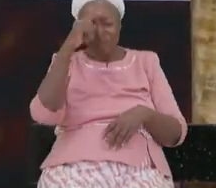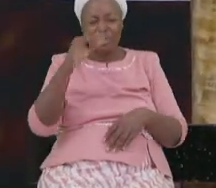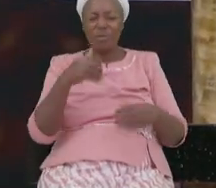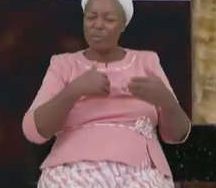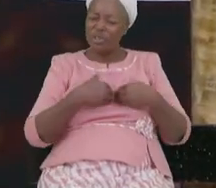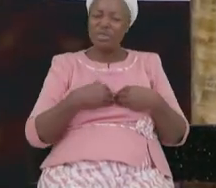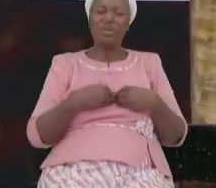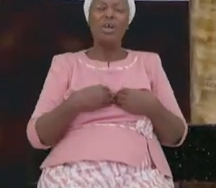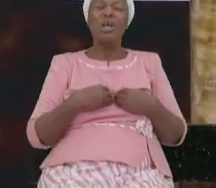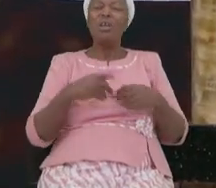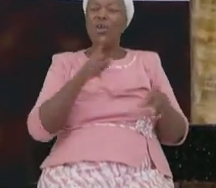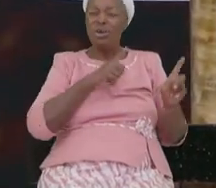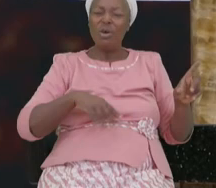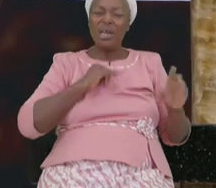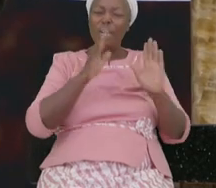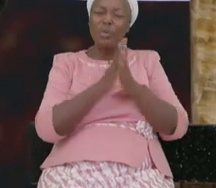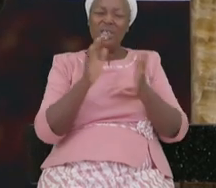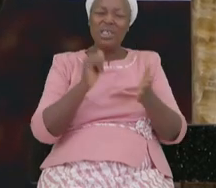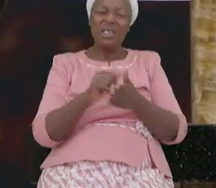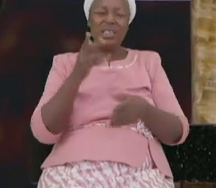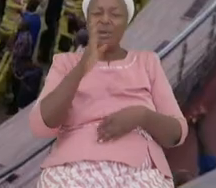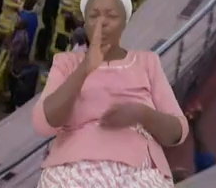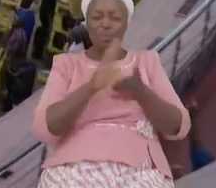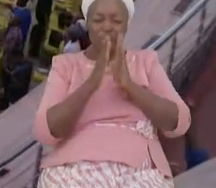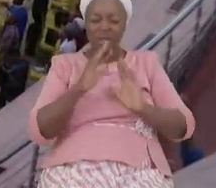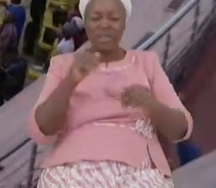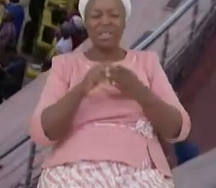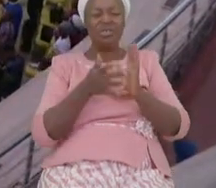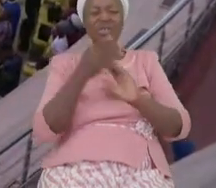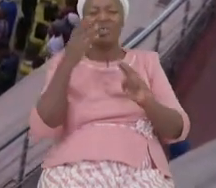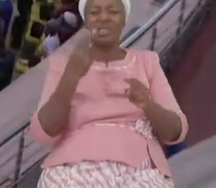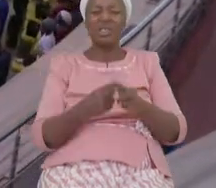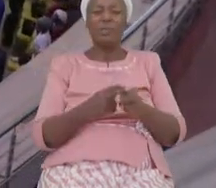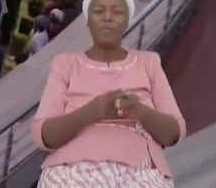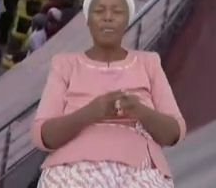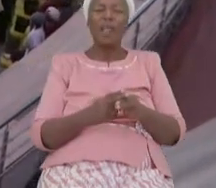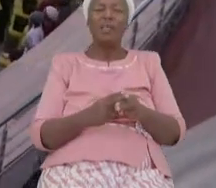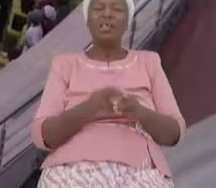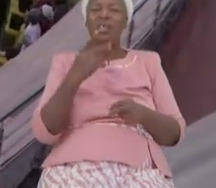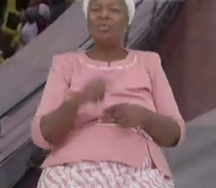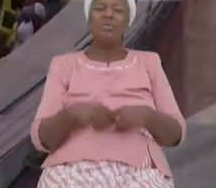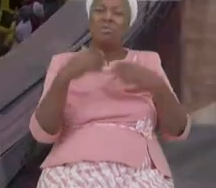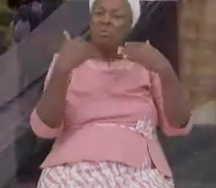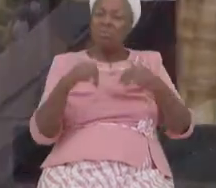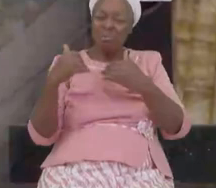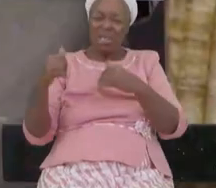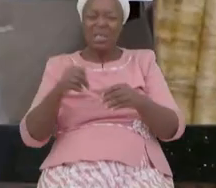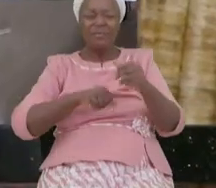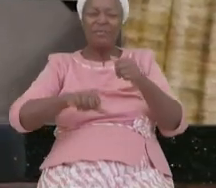possession, Lord, I pray there'll be peace in Jesus' name. In your interaction, in your